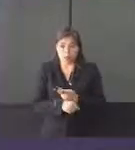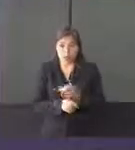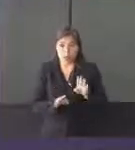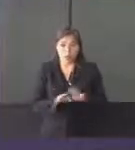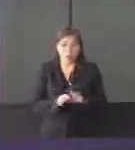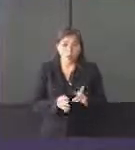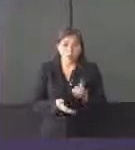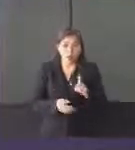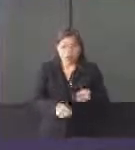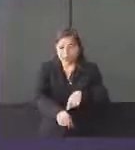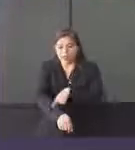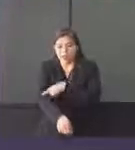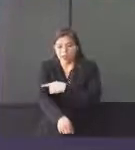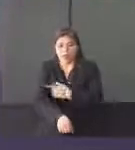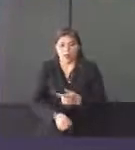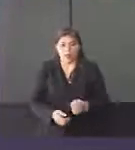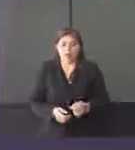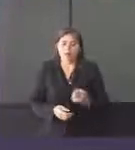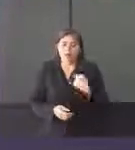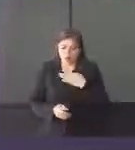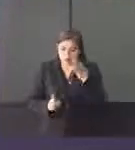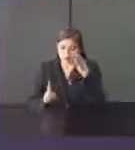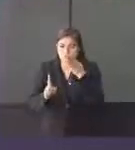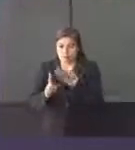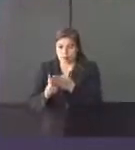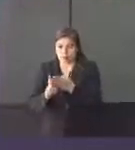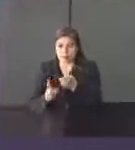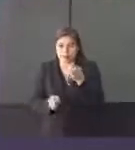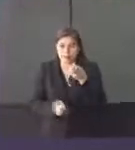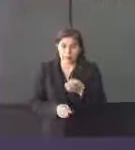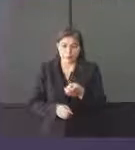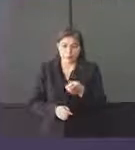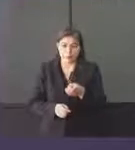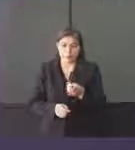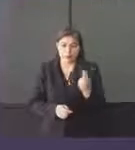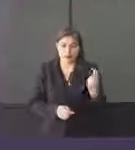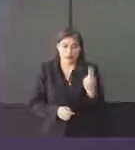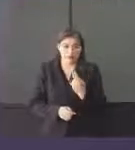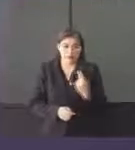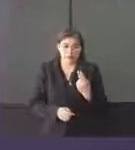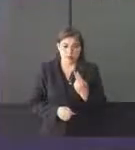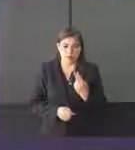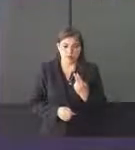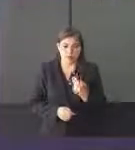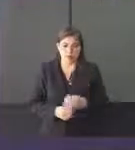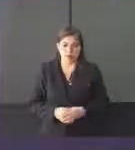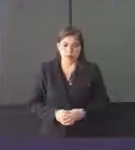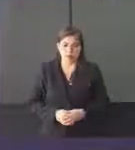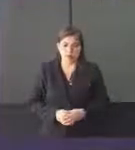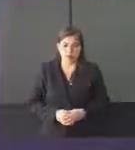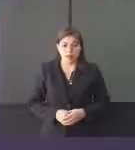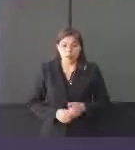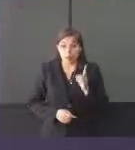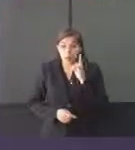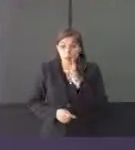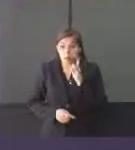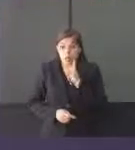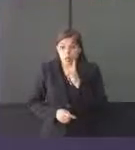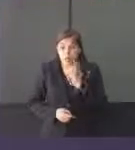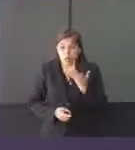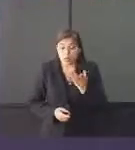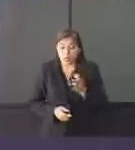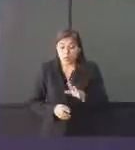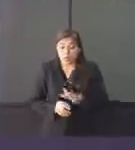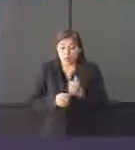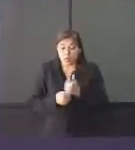have to go through lengthy processes, but rather focus on these needs of